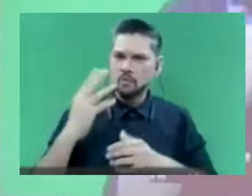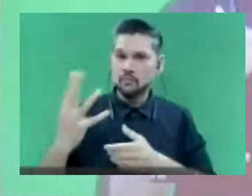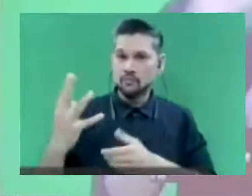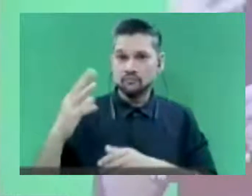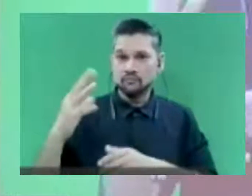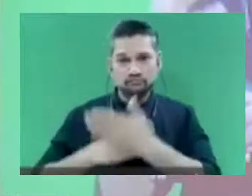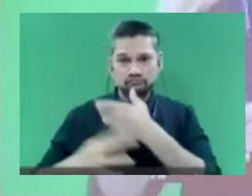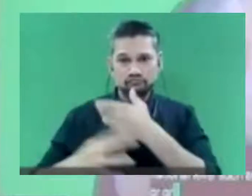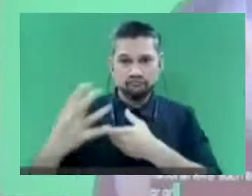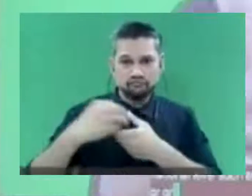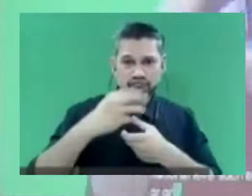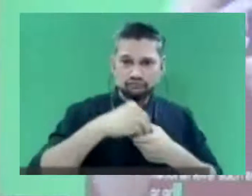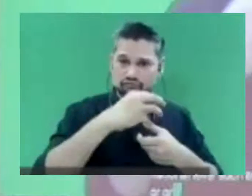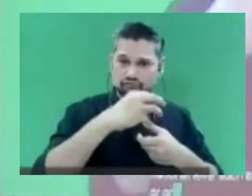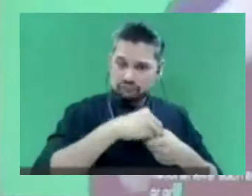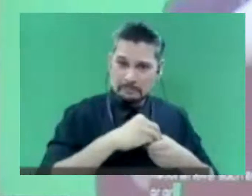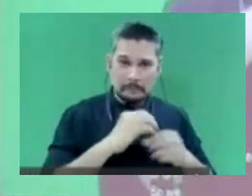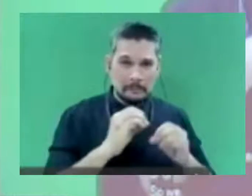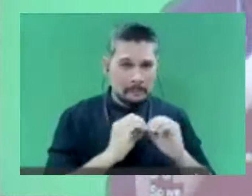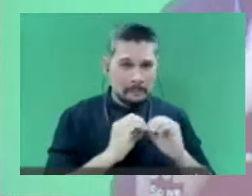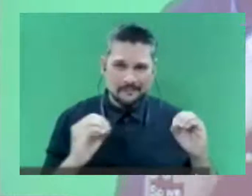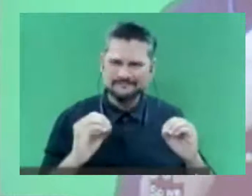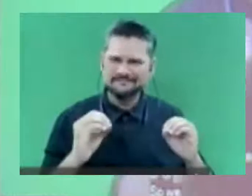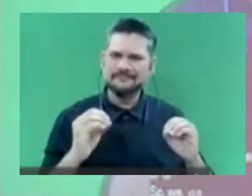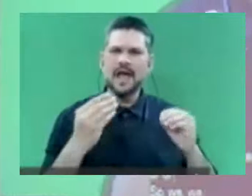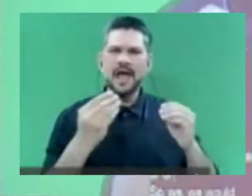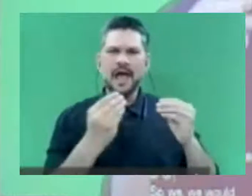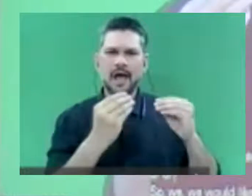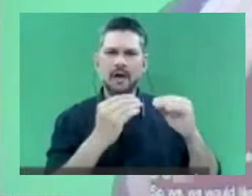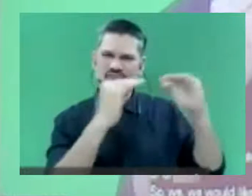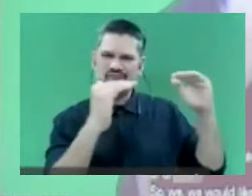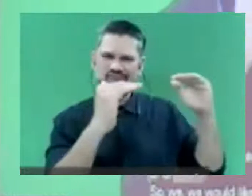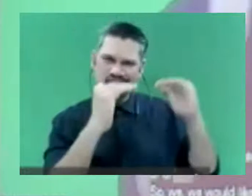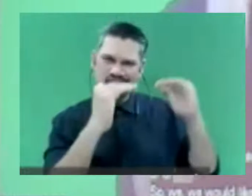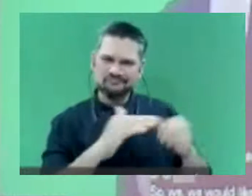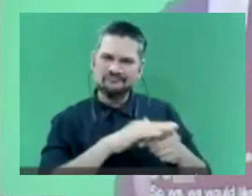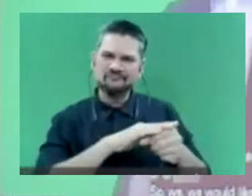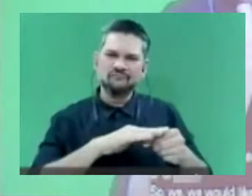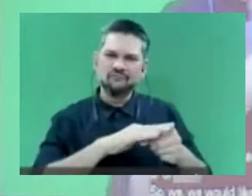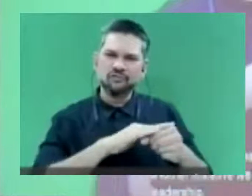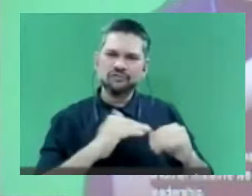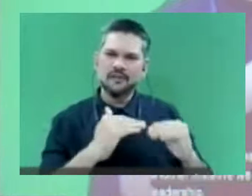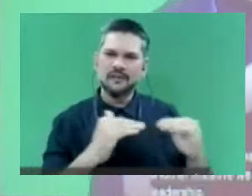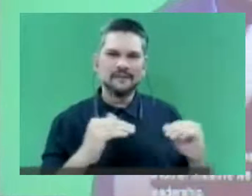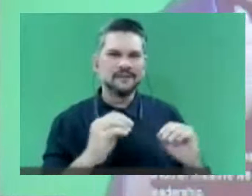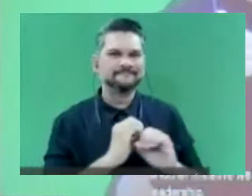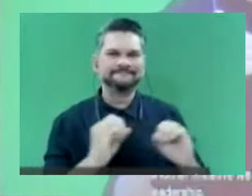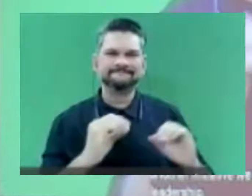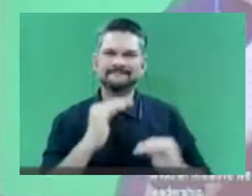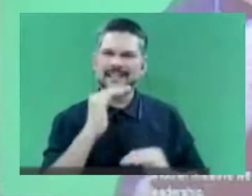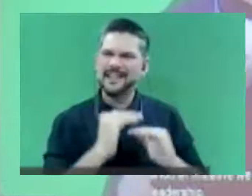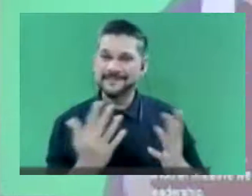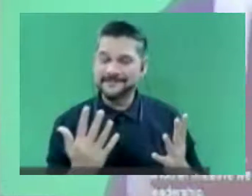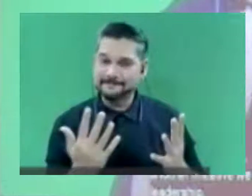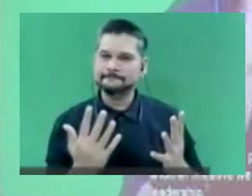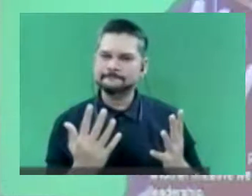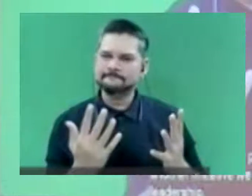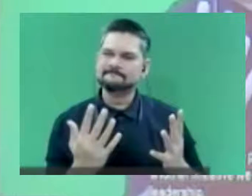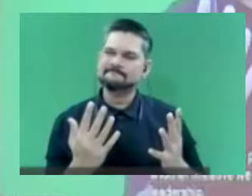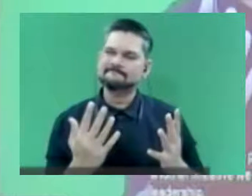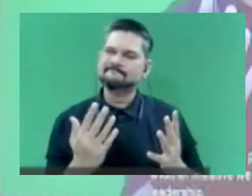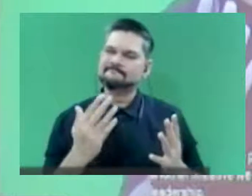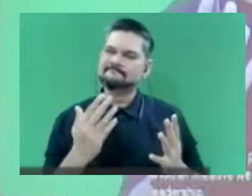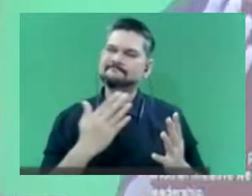leadership. So we would like to strongly like to recommend, please engage the people with disabilities